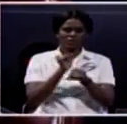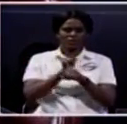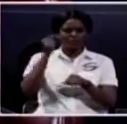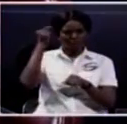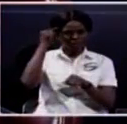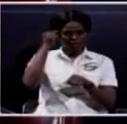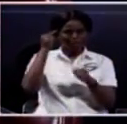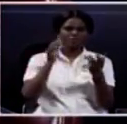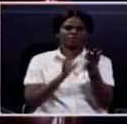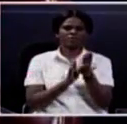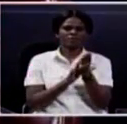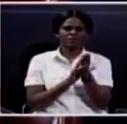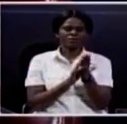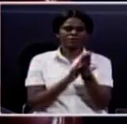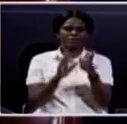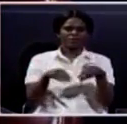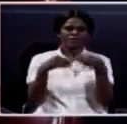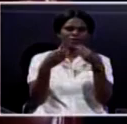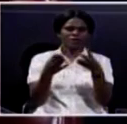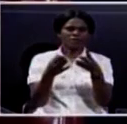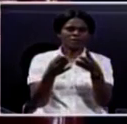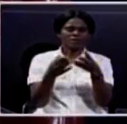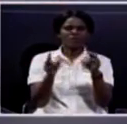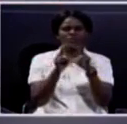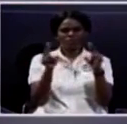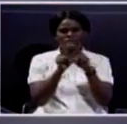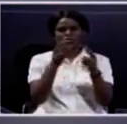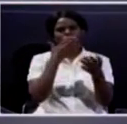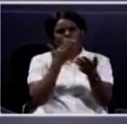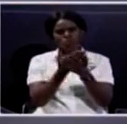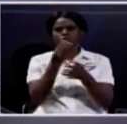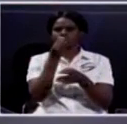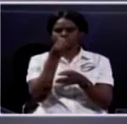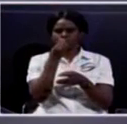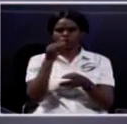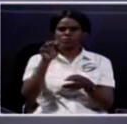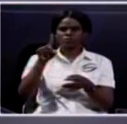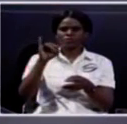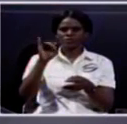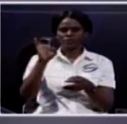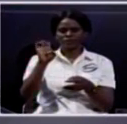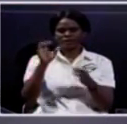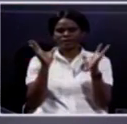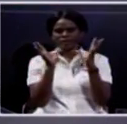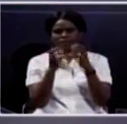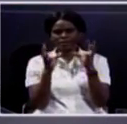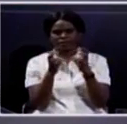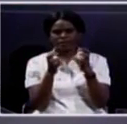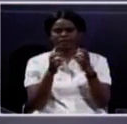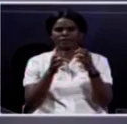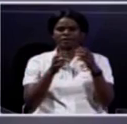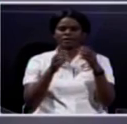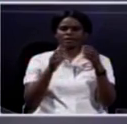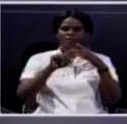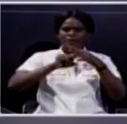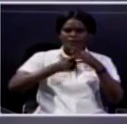Government schools offer a very good diet. Of beans, cabbage, and Don't worry. You can't feed a